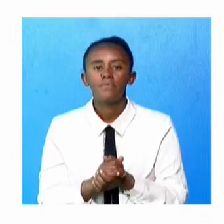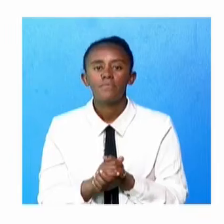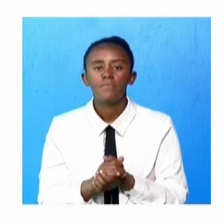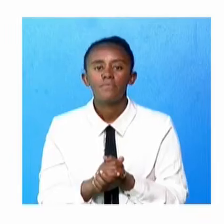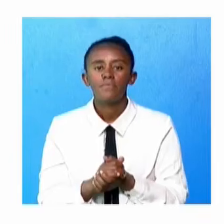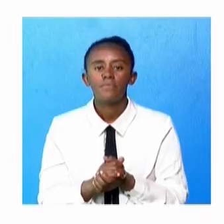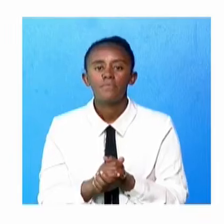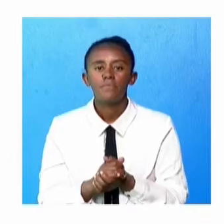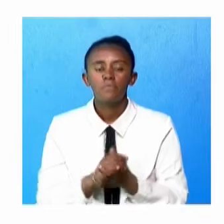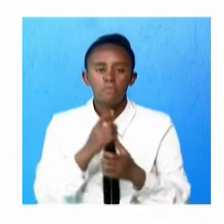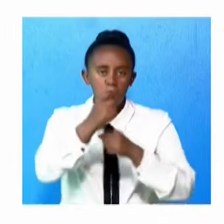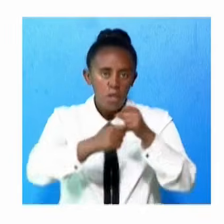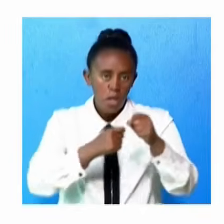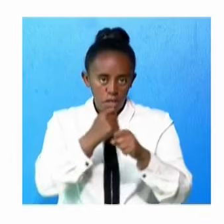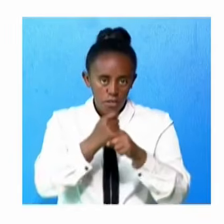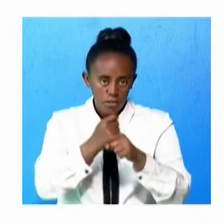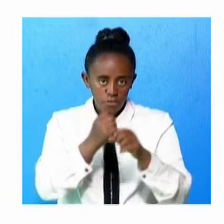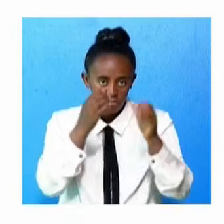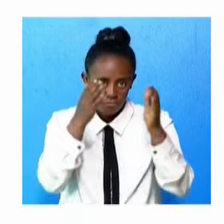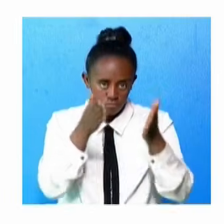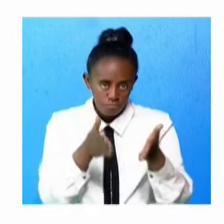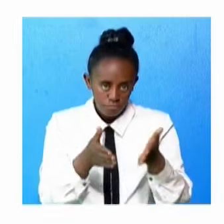Age,